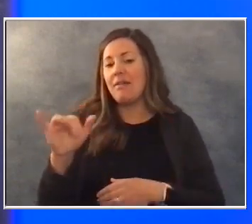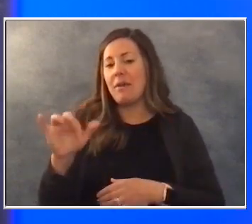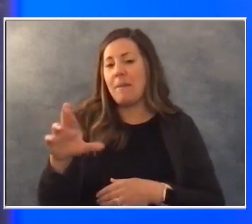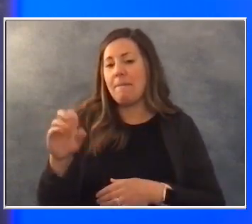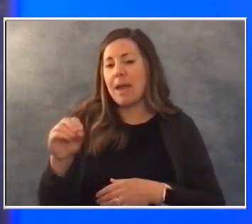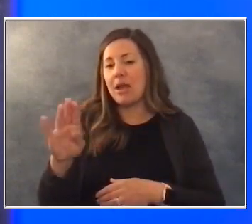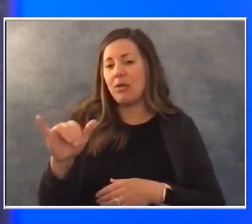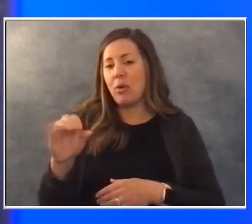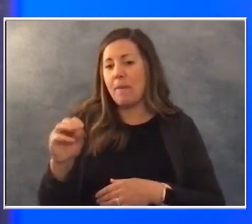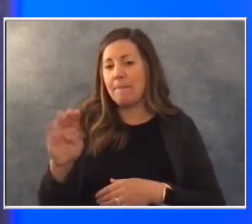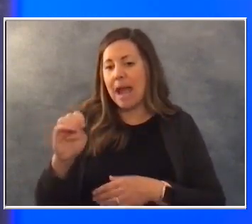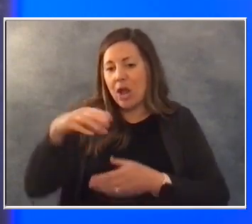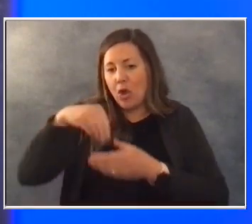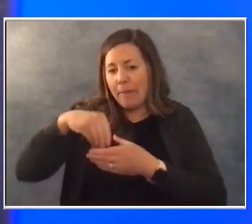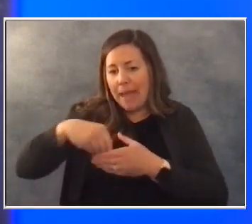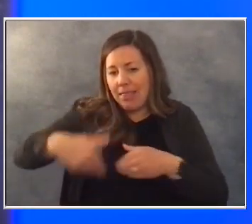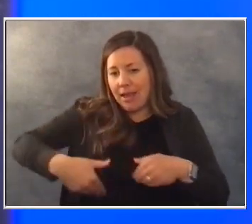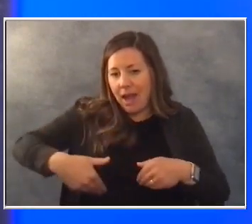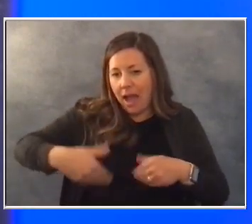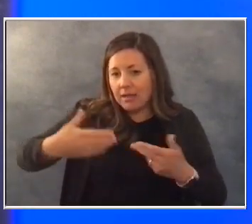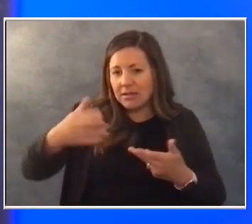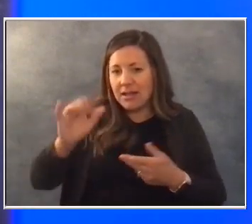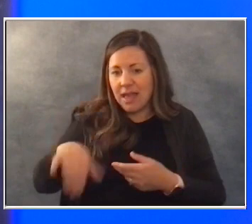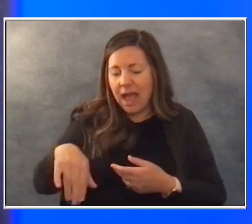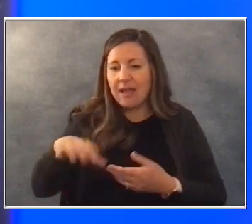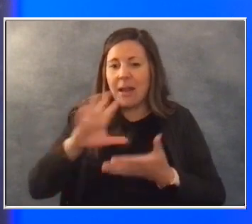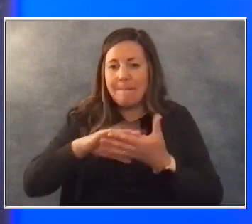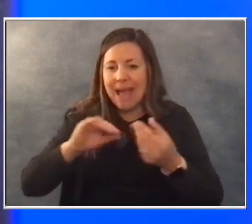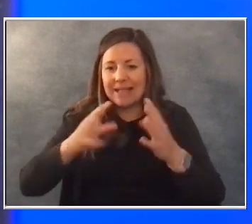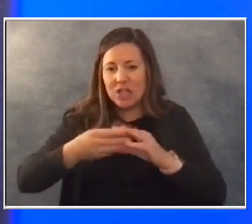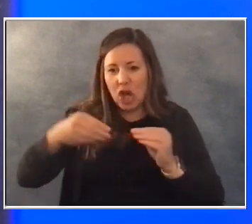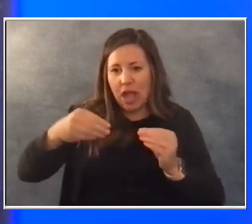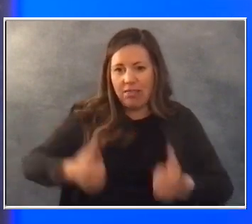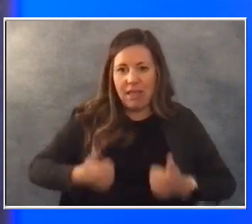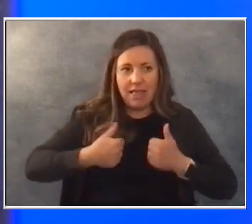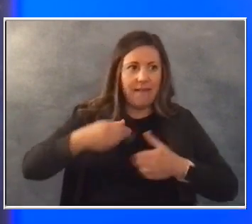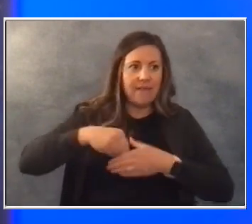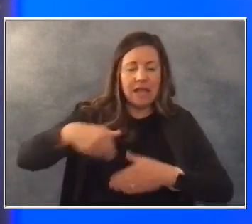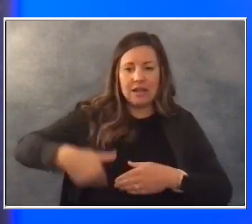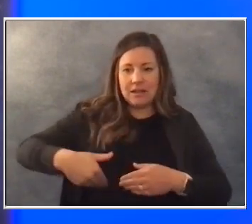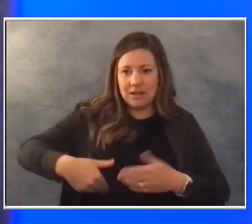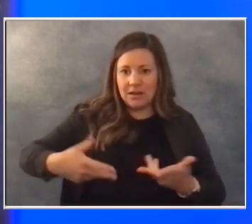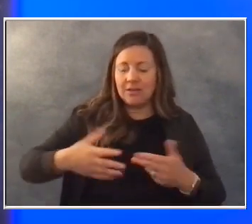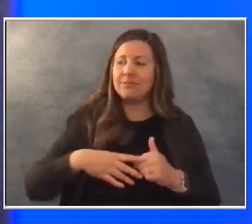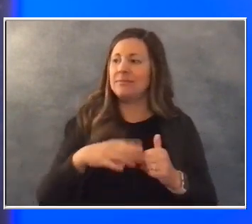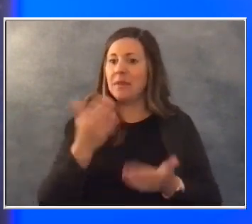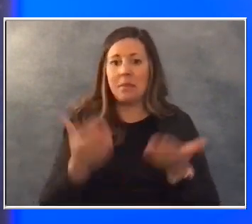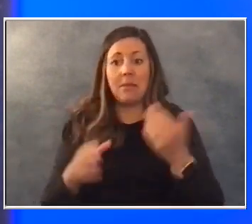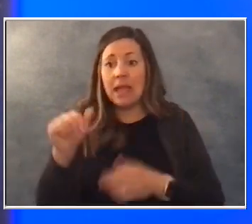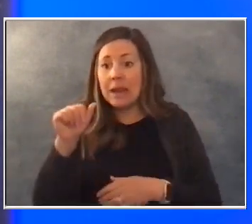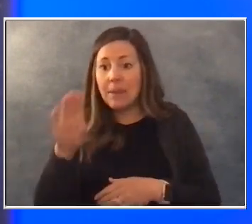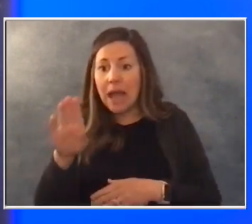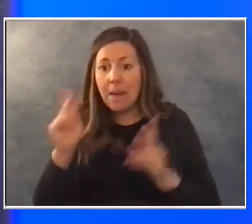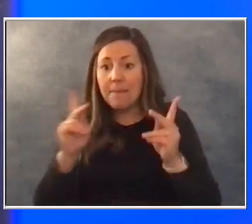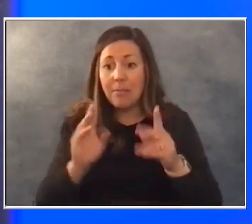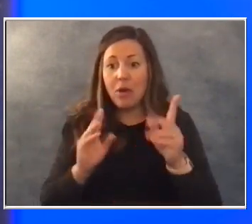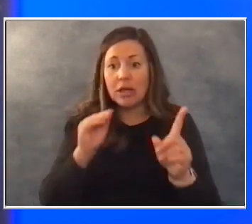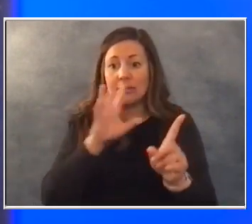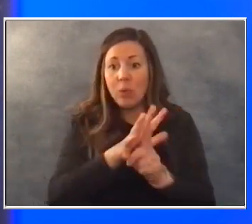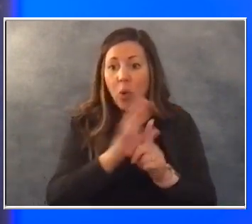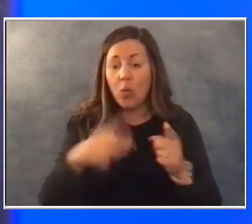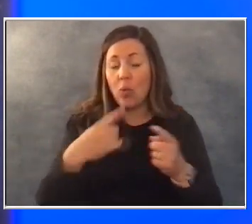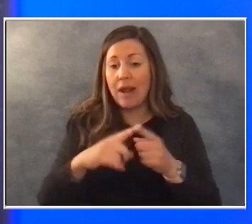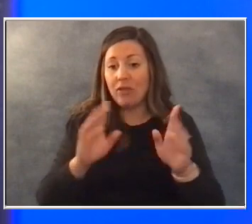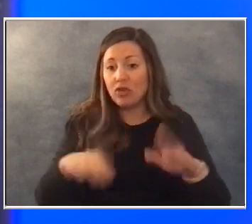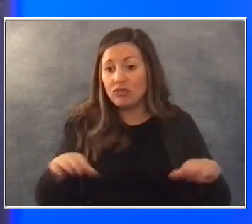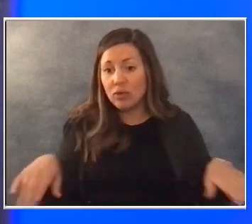gut. And all the exposures that we've had in the past, for example, antibiotics that people are exposed to early on in their childhood.